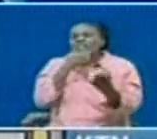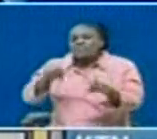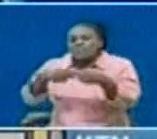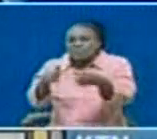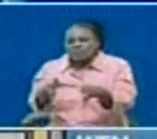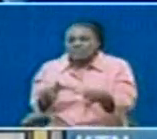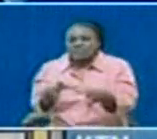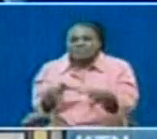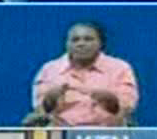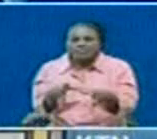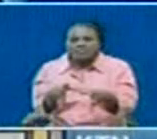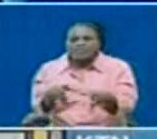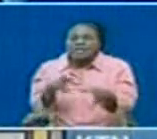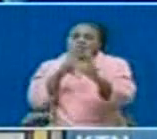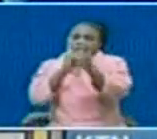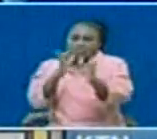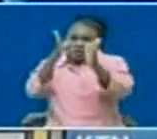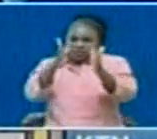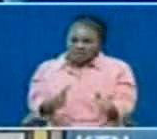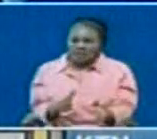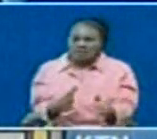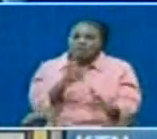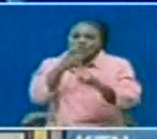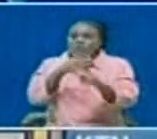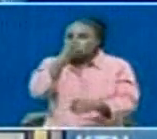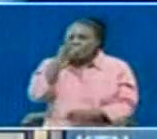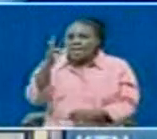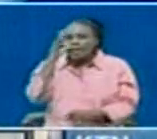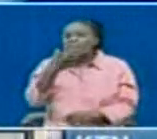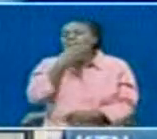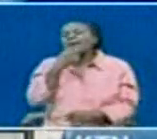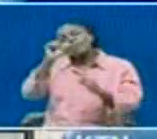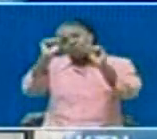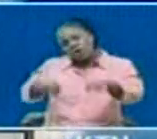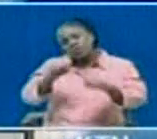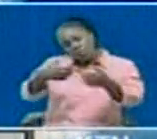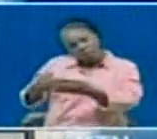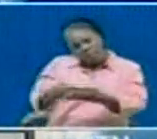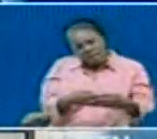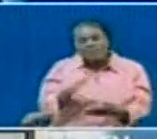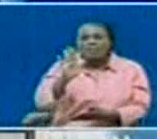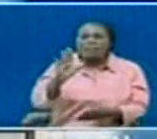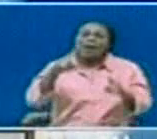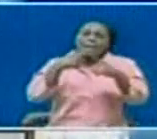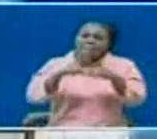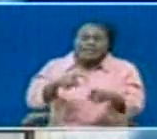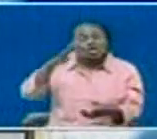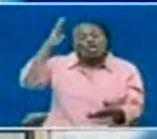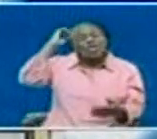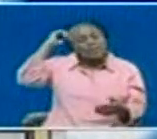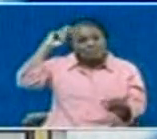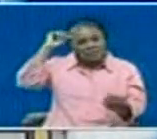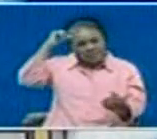where the man works. And as KTN's calendary reports from Nyeri, the man says it is possible the baby is his, but cannot exactly remember